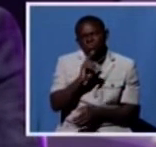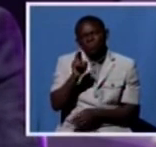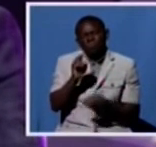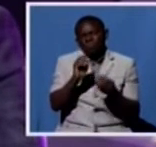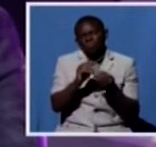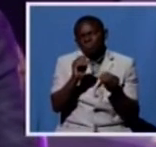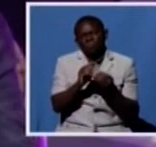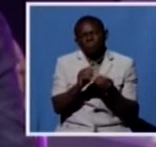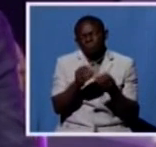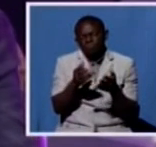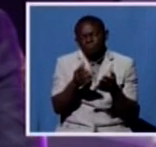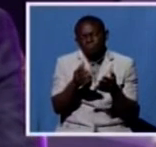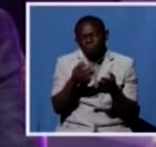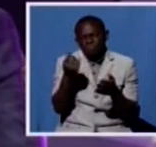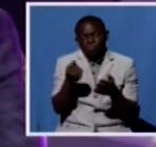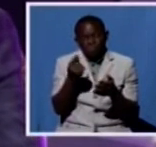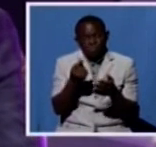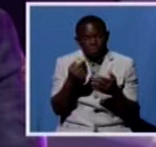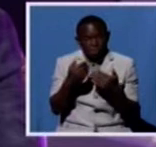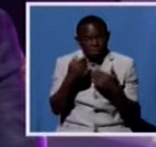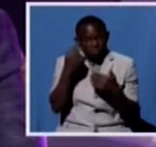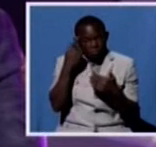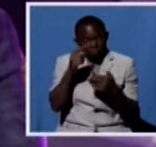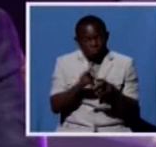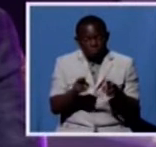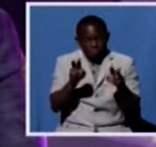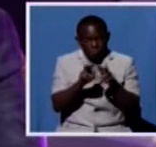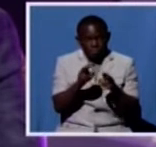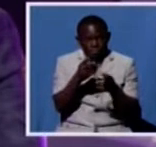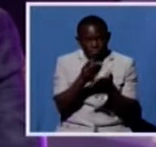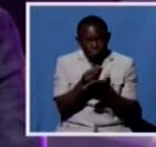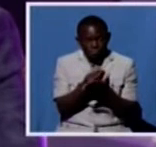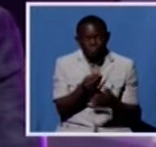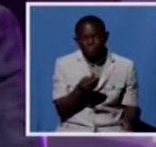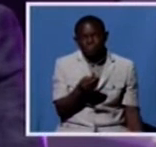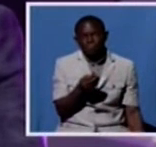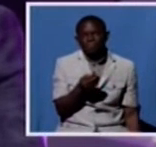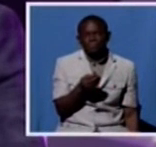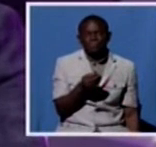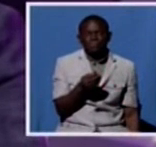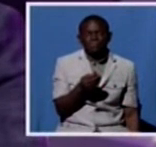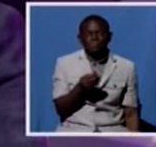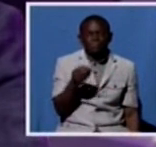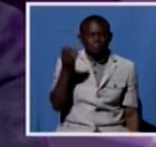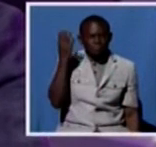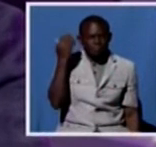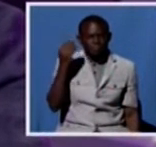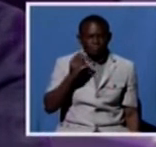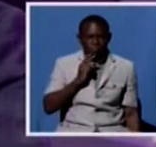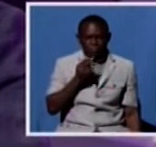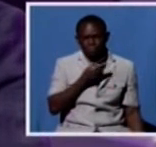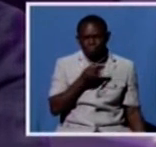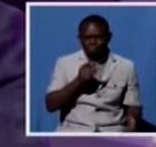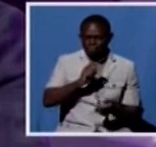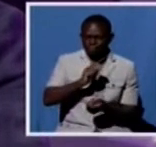money. We took a turn and strengthened the two areas which were